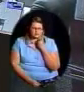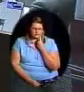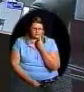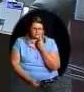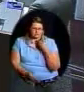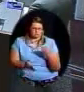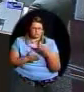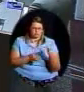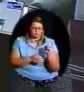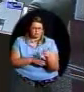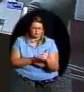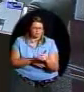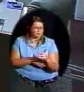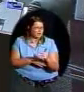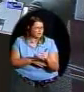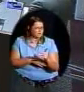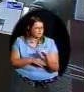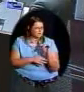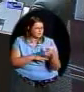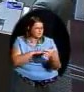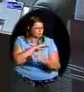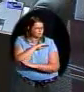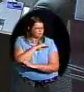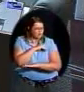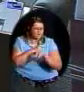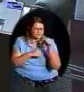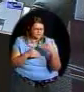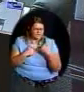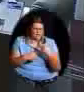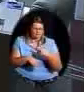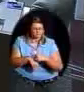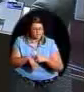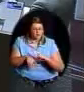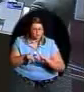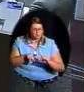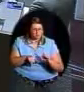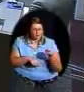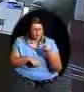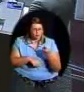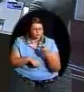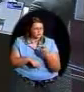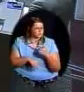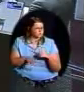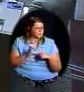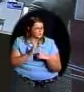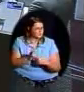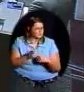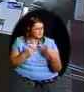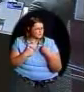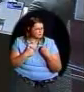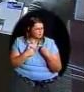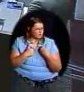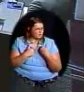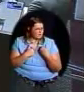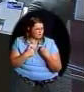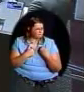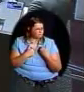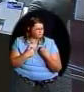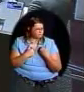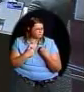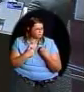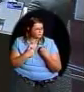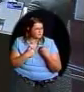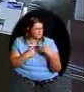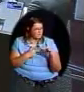board later this fall if we could. I didn't have time other than just to indicate that we've got to do an update for